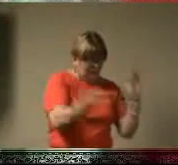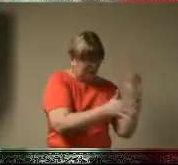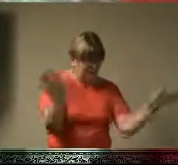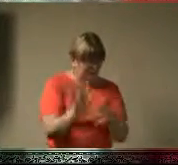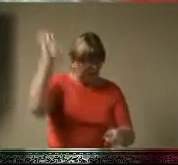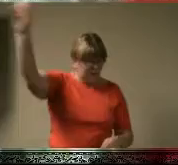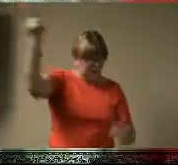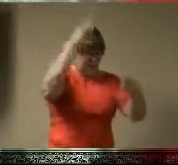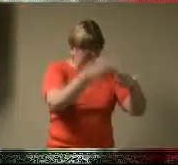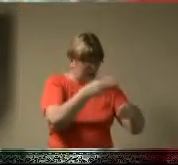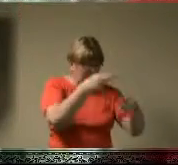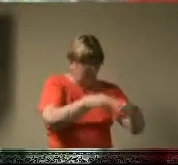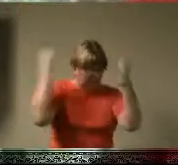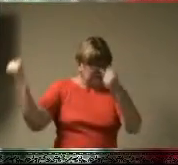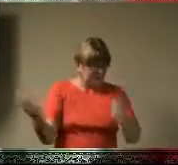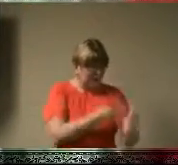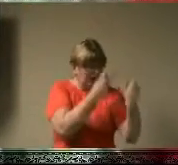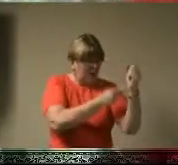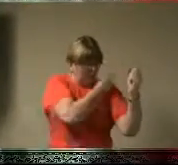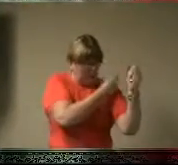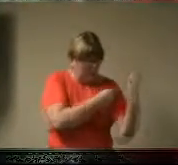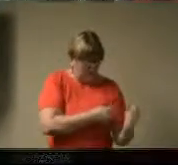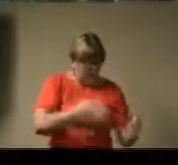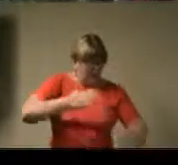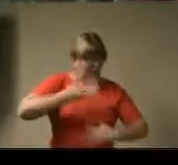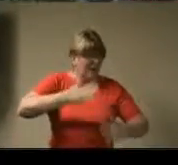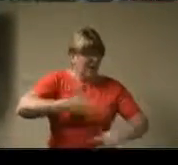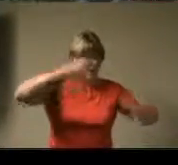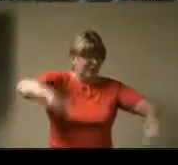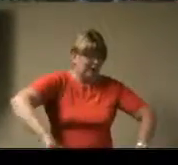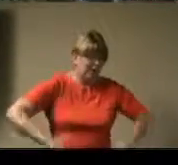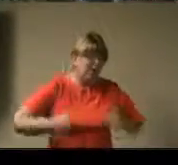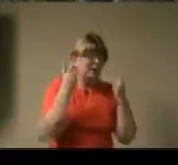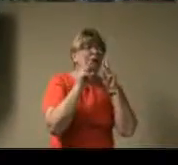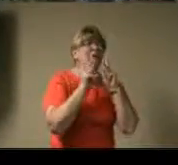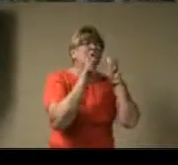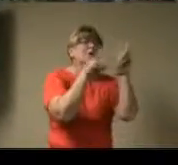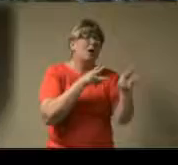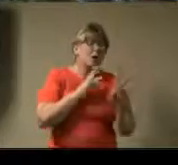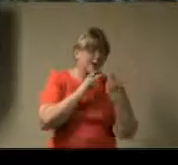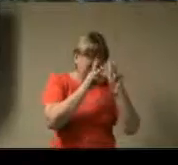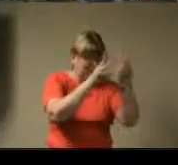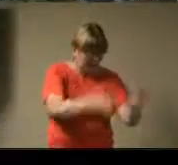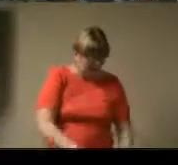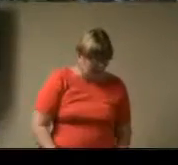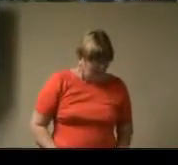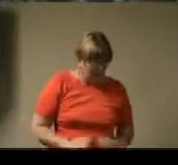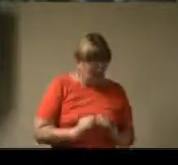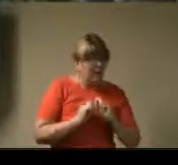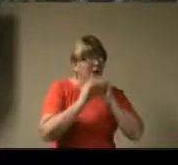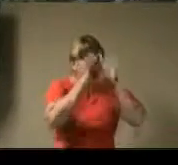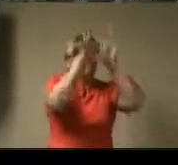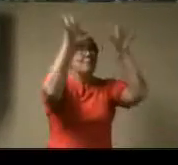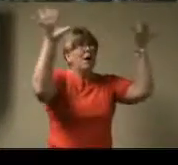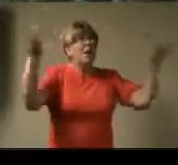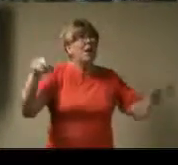name Jesus your name is power and Liv in water